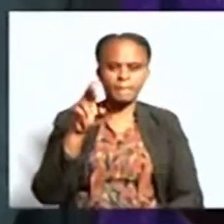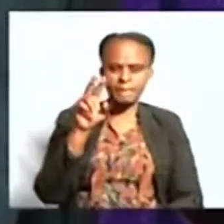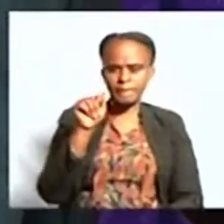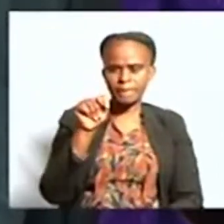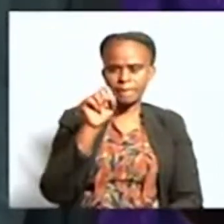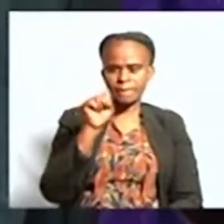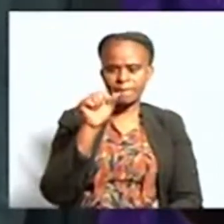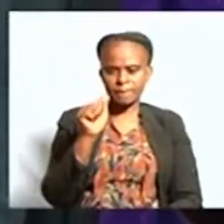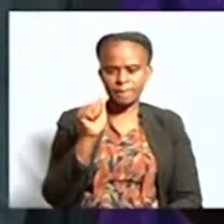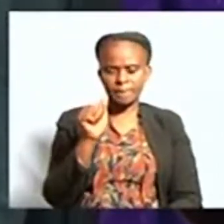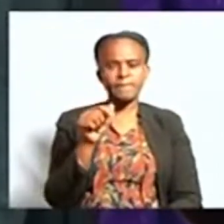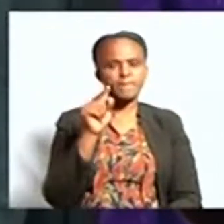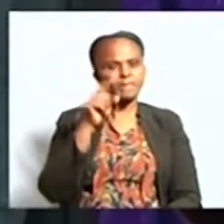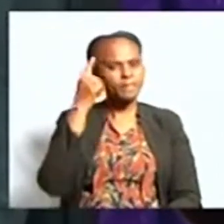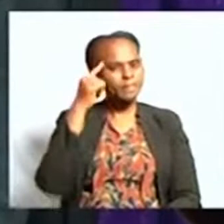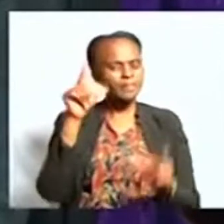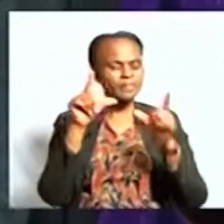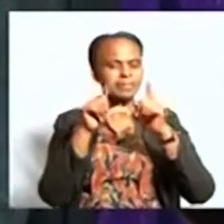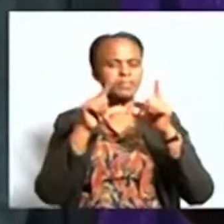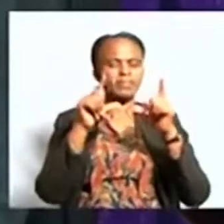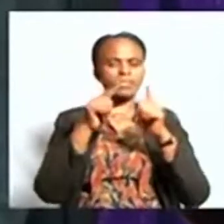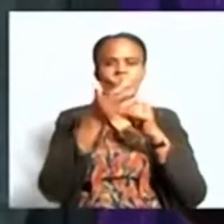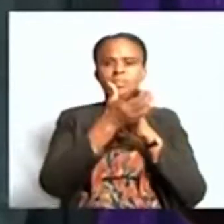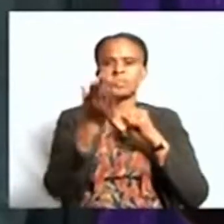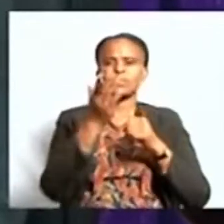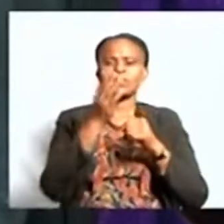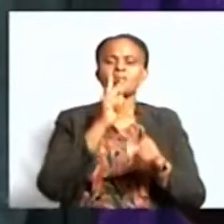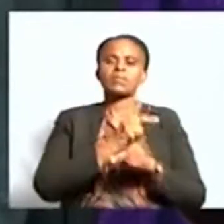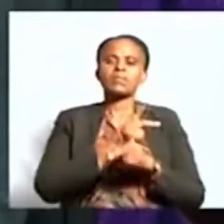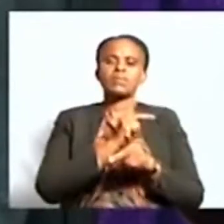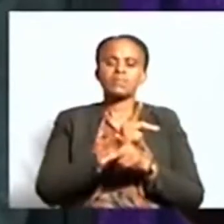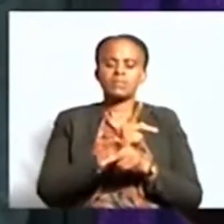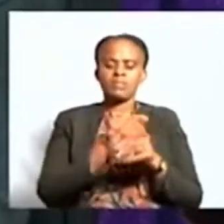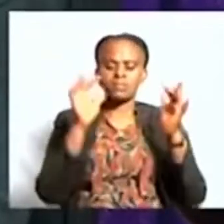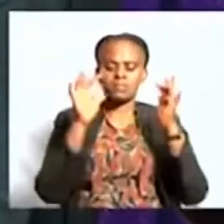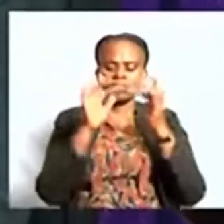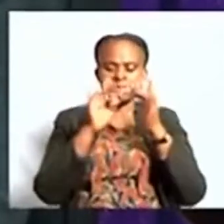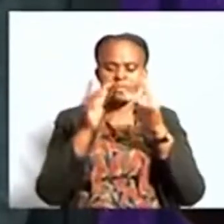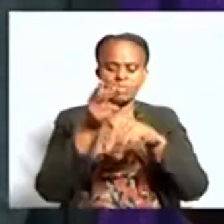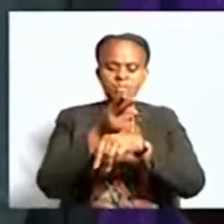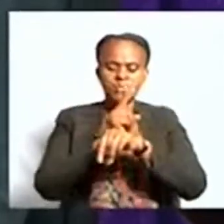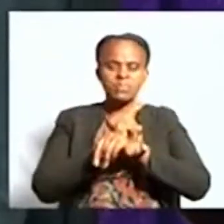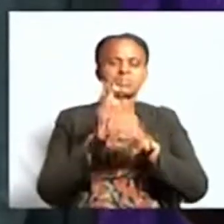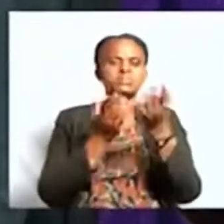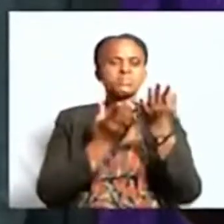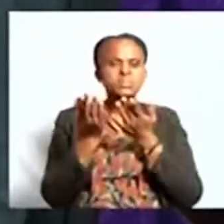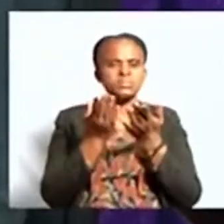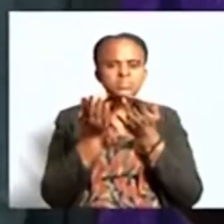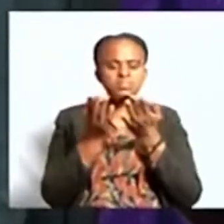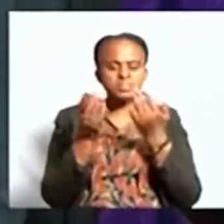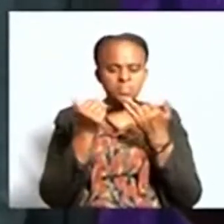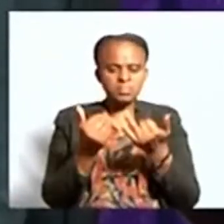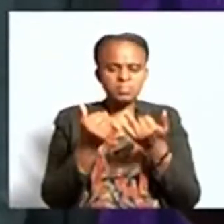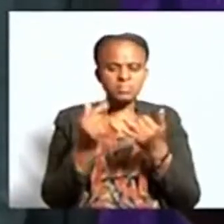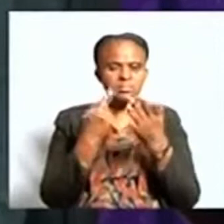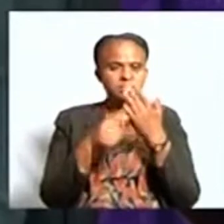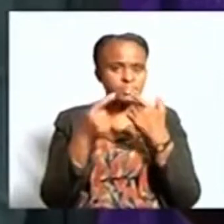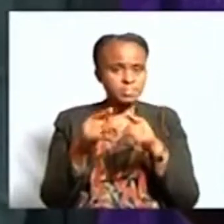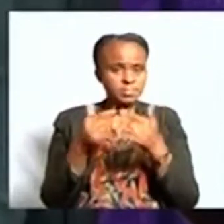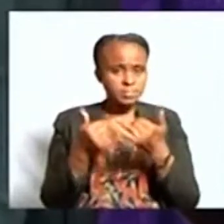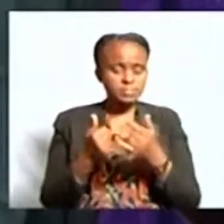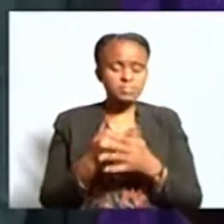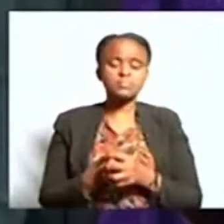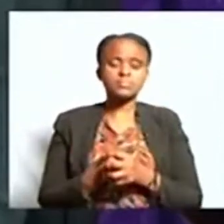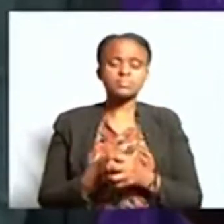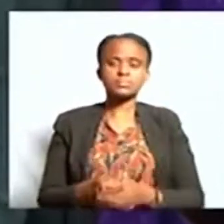Act to provide for licensing of such kind of online hailing services. The current status: